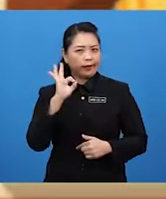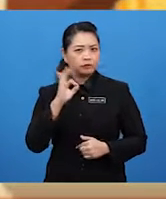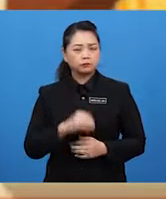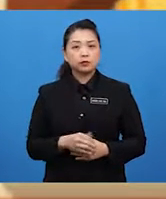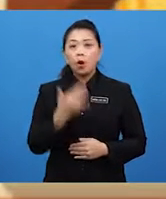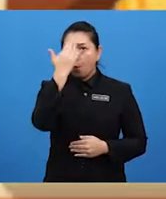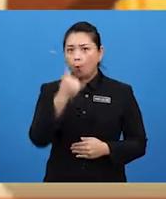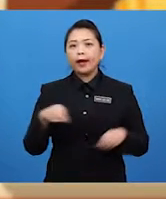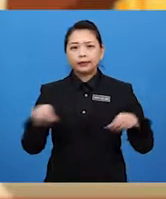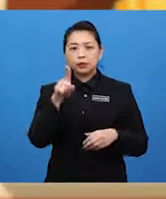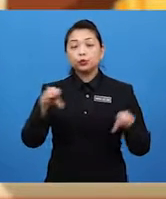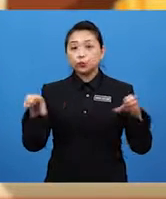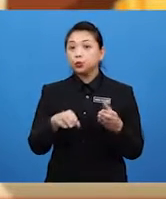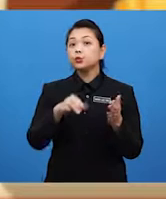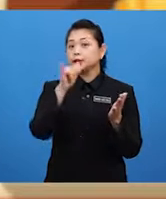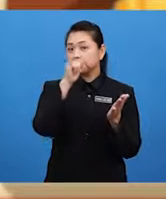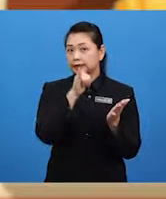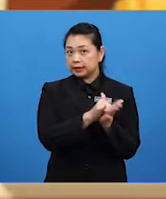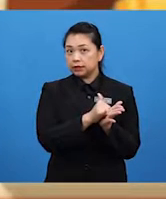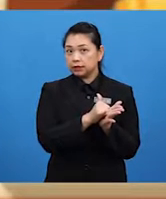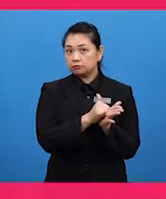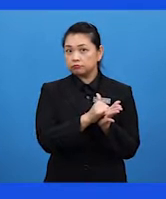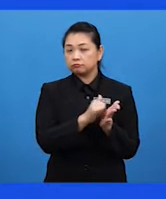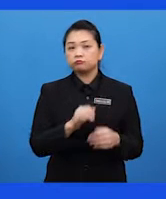Why did you do this?